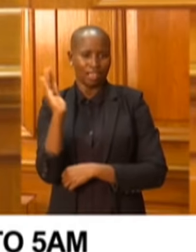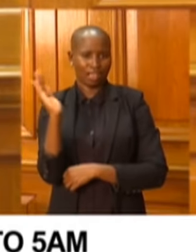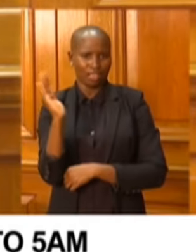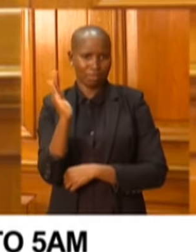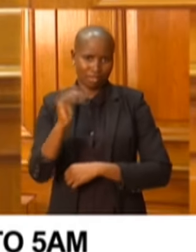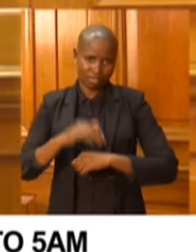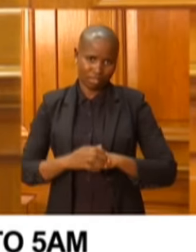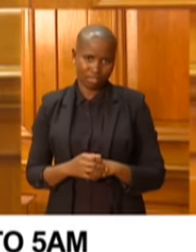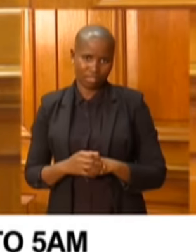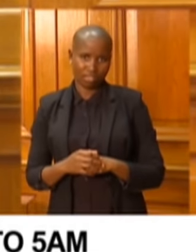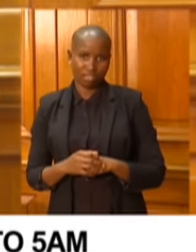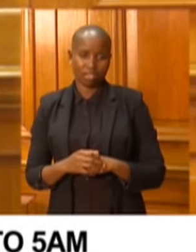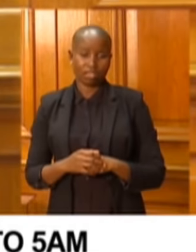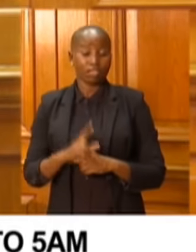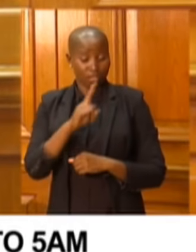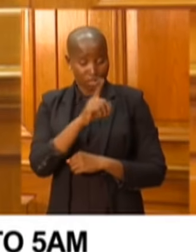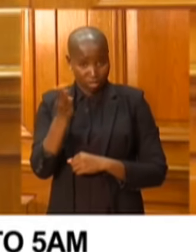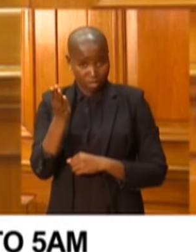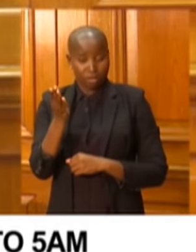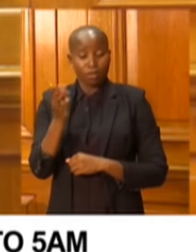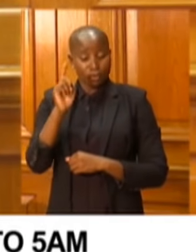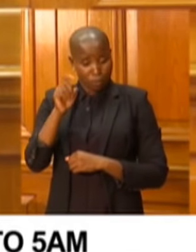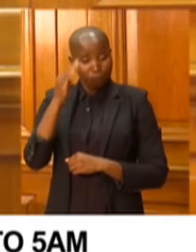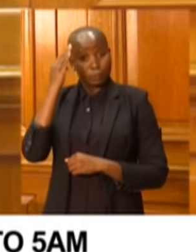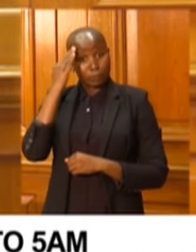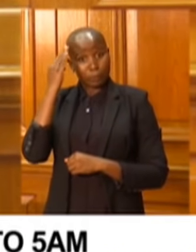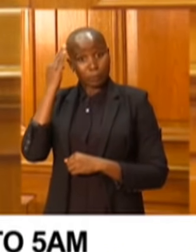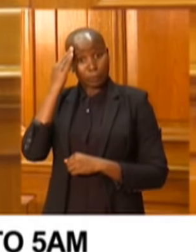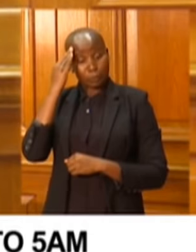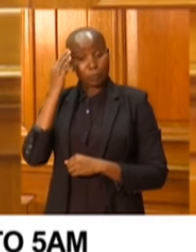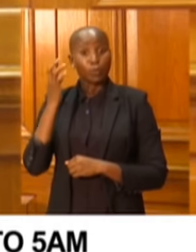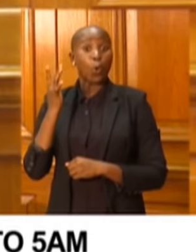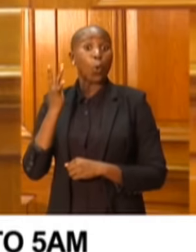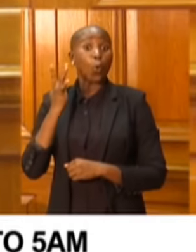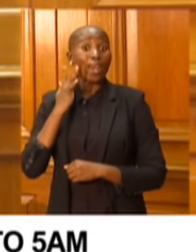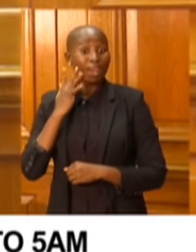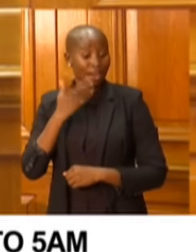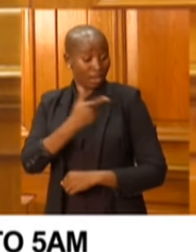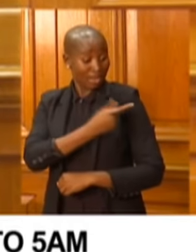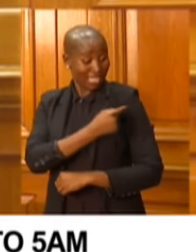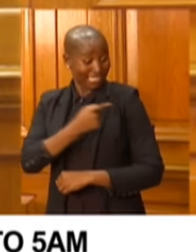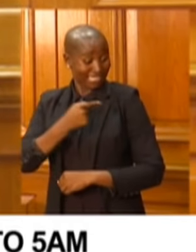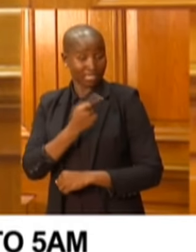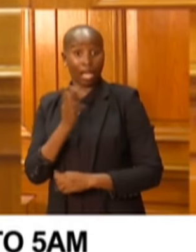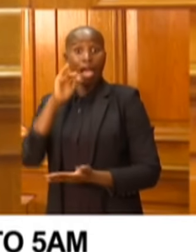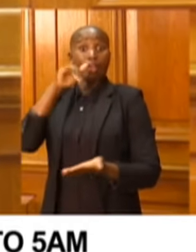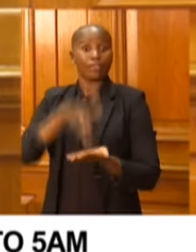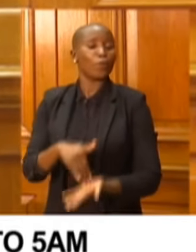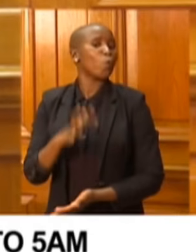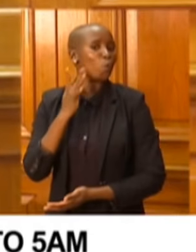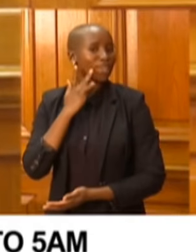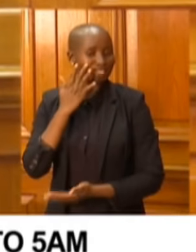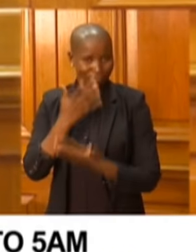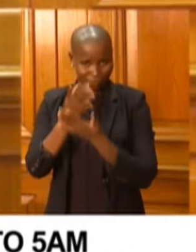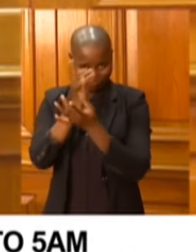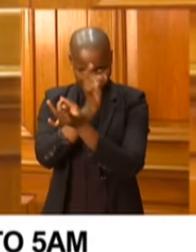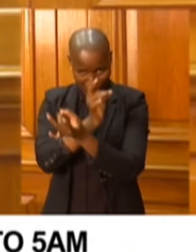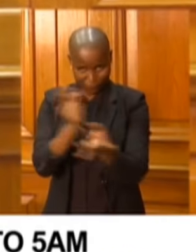Understandably, we all want to know when the vaccines will be arriving.